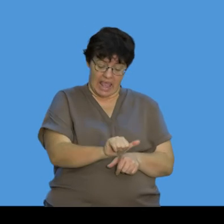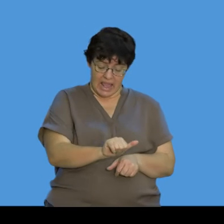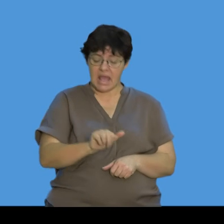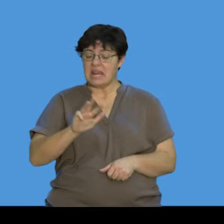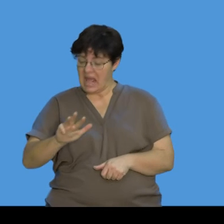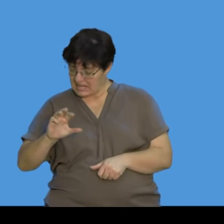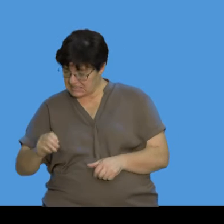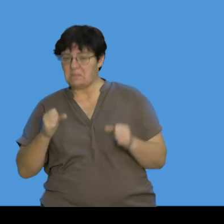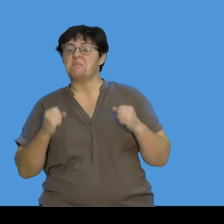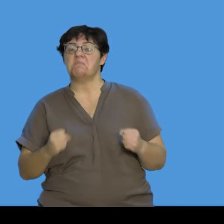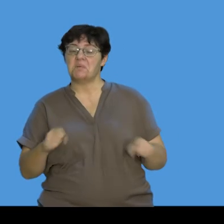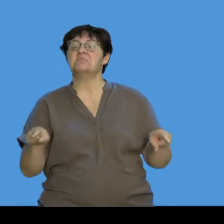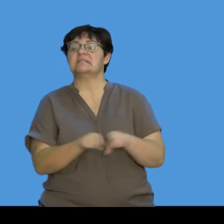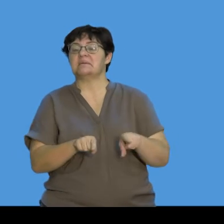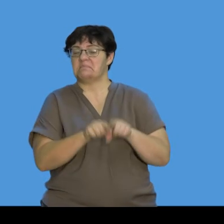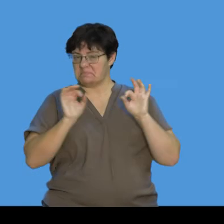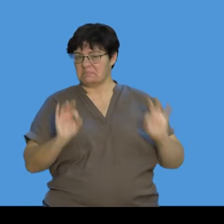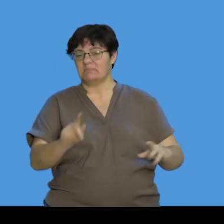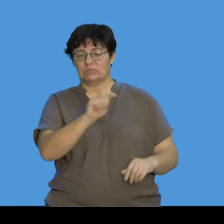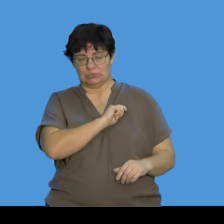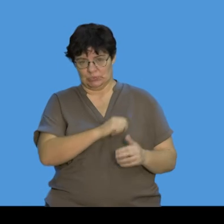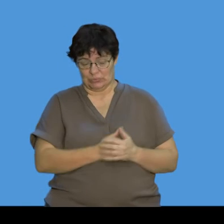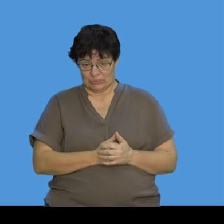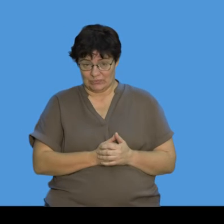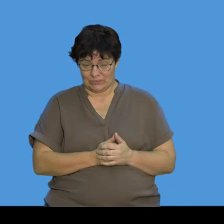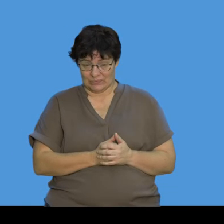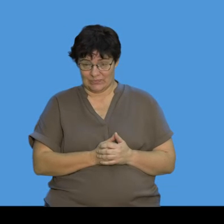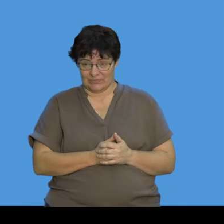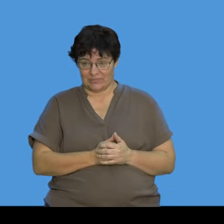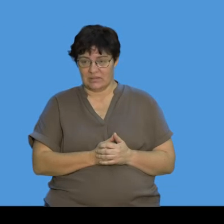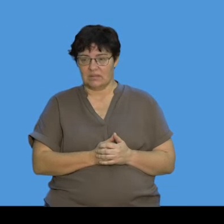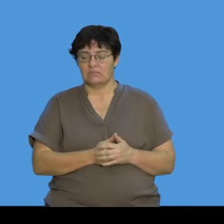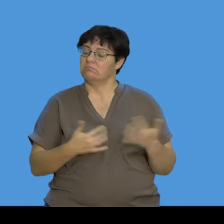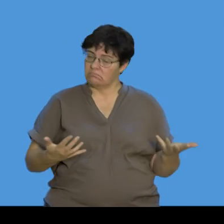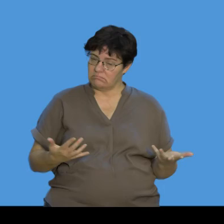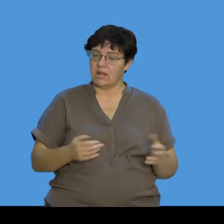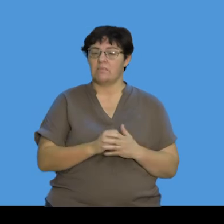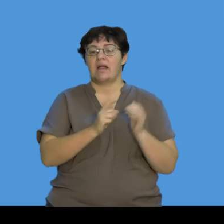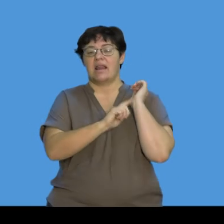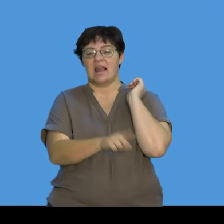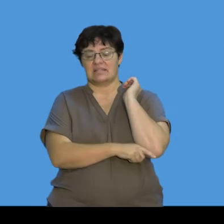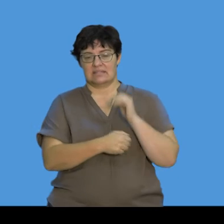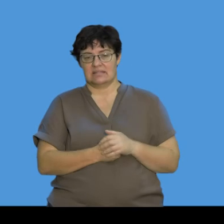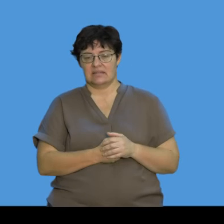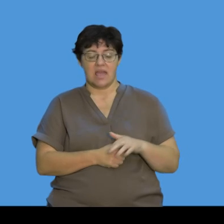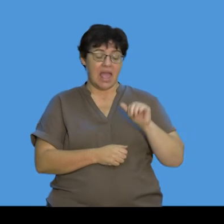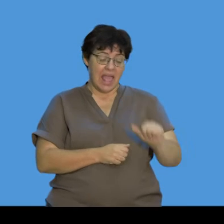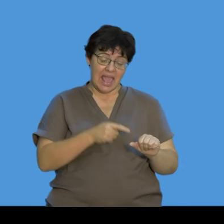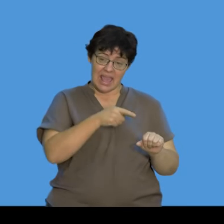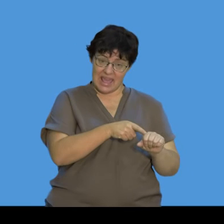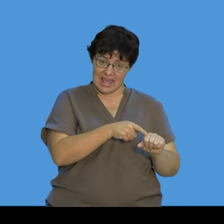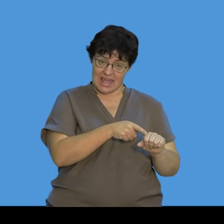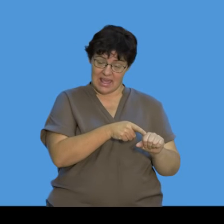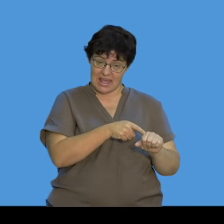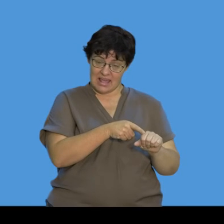triangle. The angle at A is 90 in the other triangle. Voila, it's also equal. Let's look at the last one. The angle at